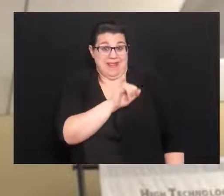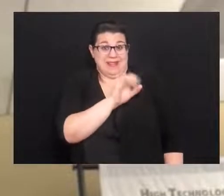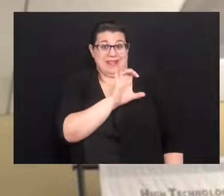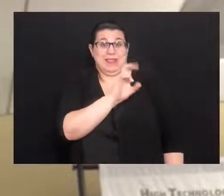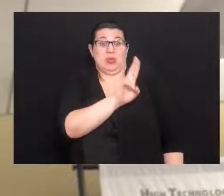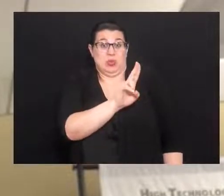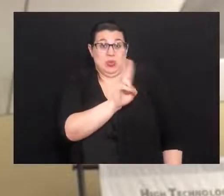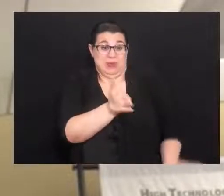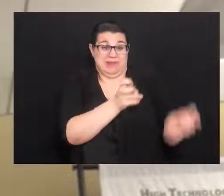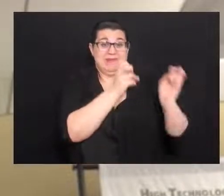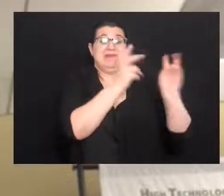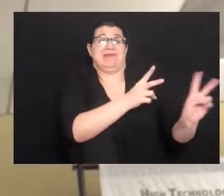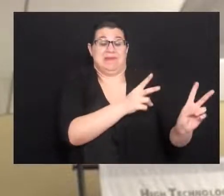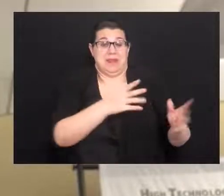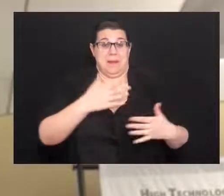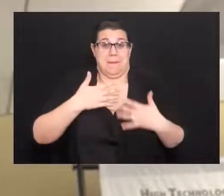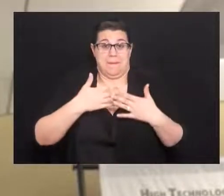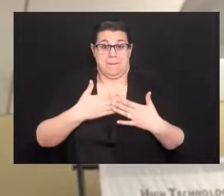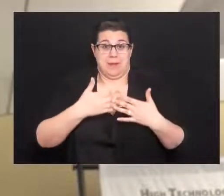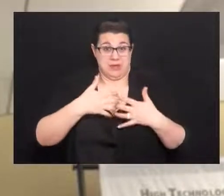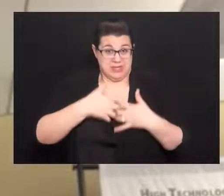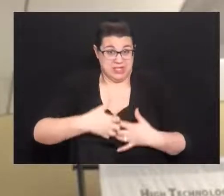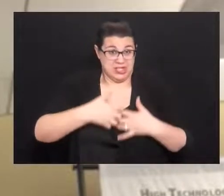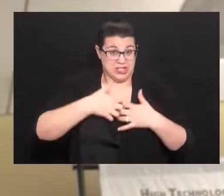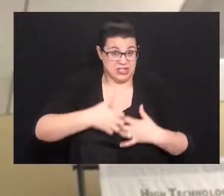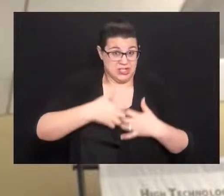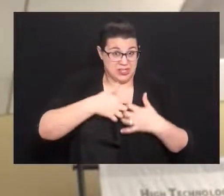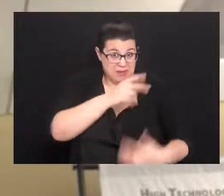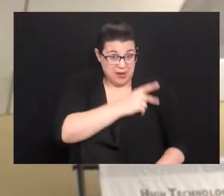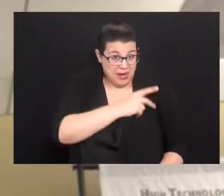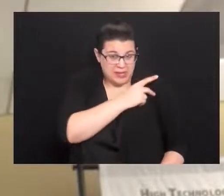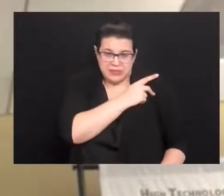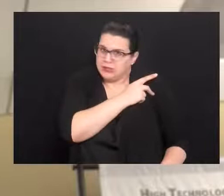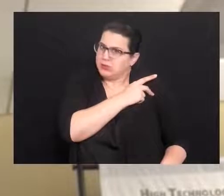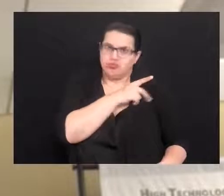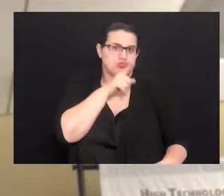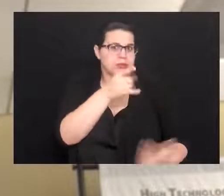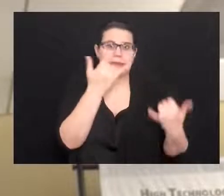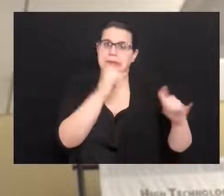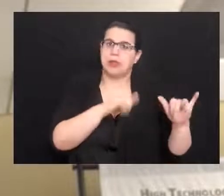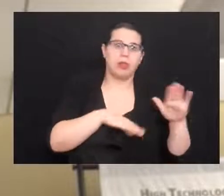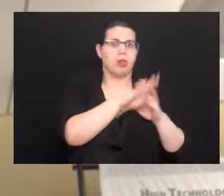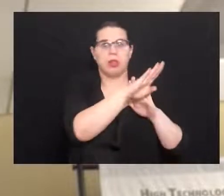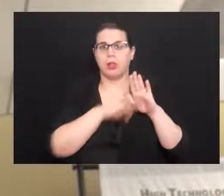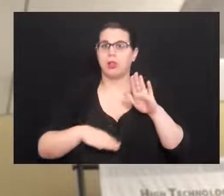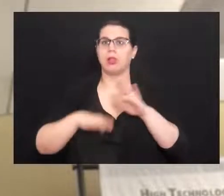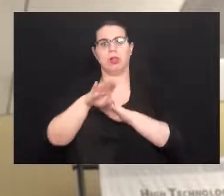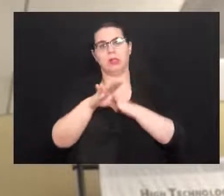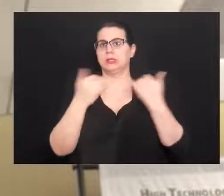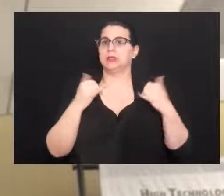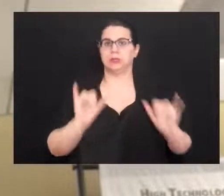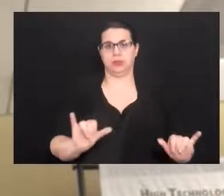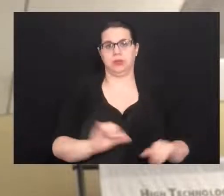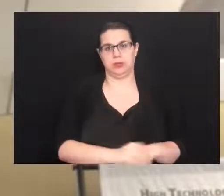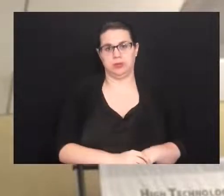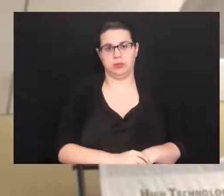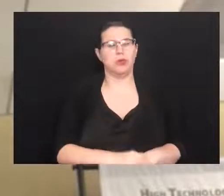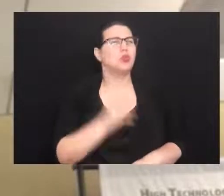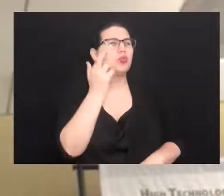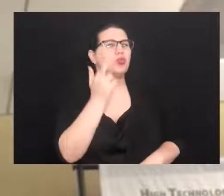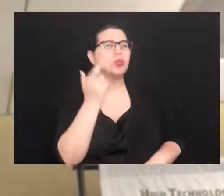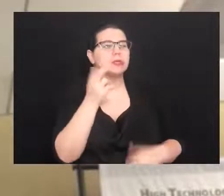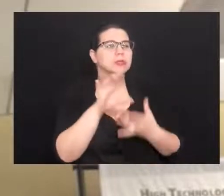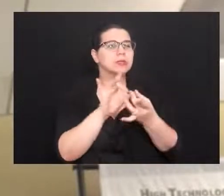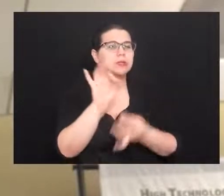ICU and ventilator patients. I bring all this information to you to, again, to point out that